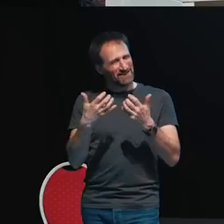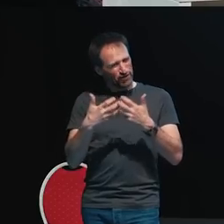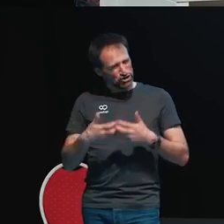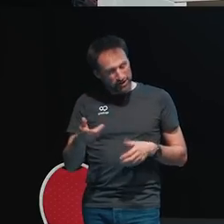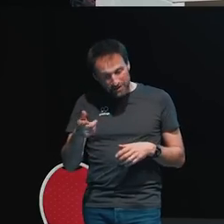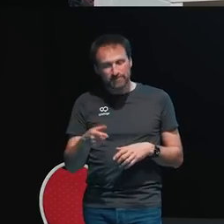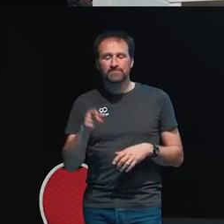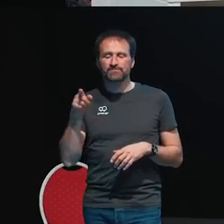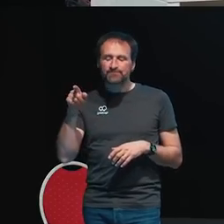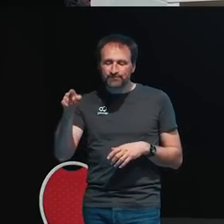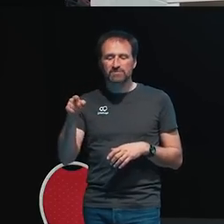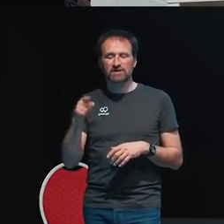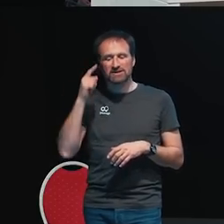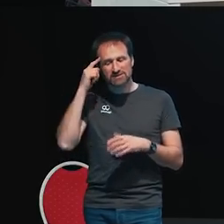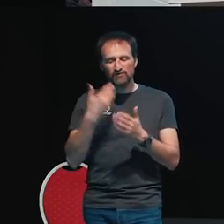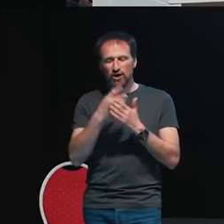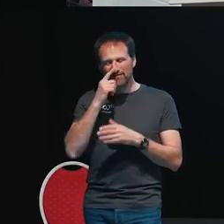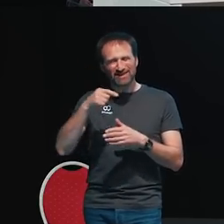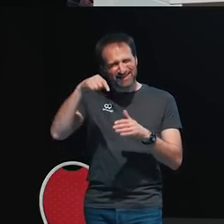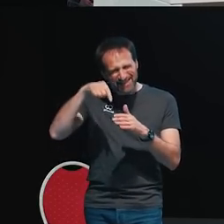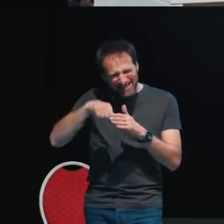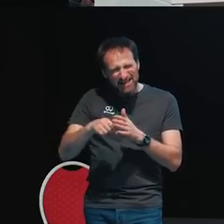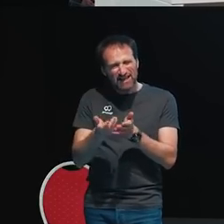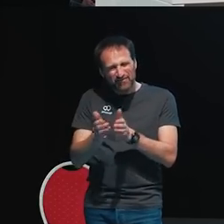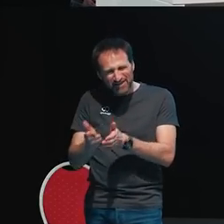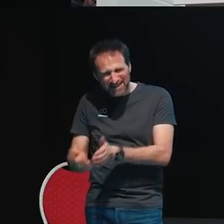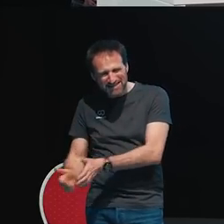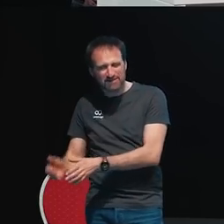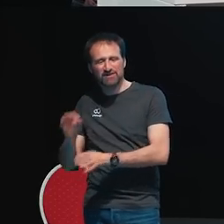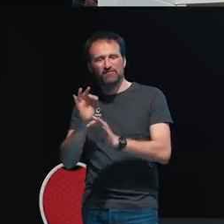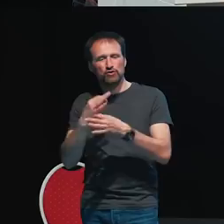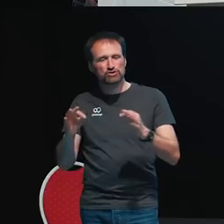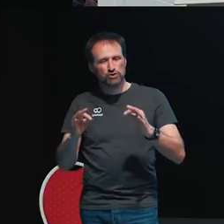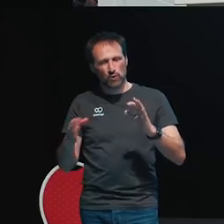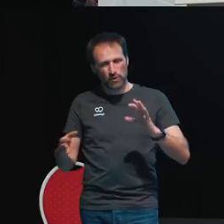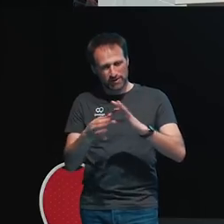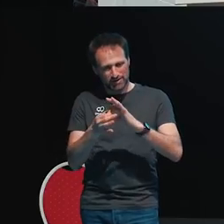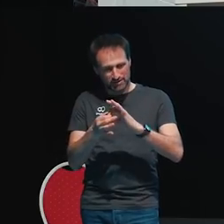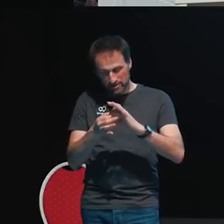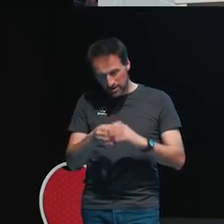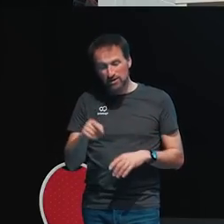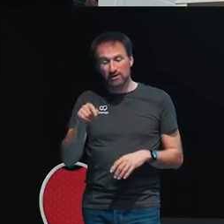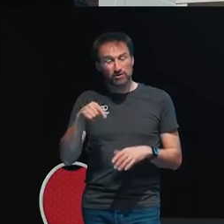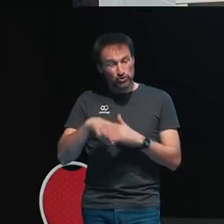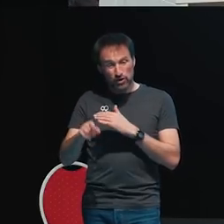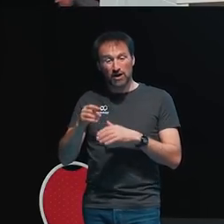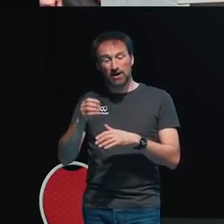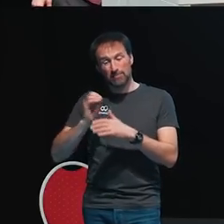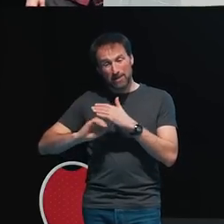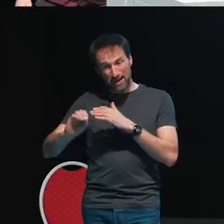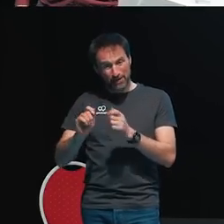It's useful whenever you have deeply nested function applications with the pipeline operator, you can write